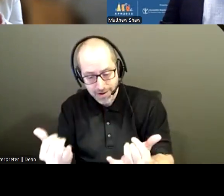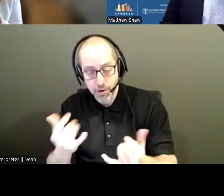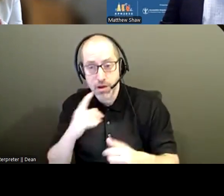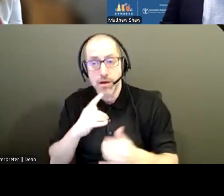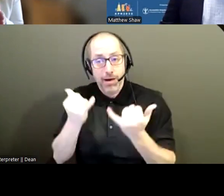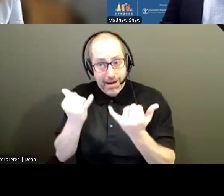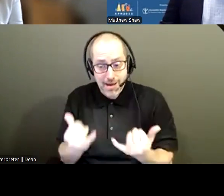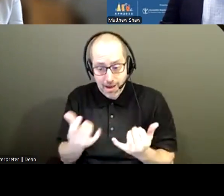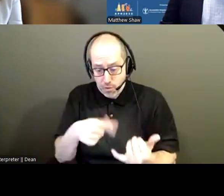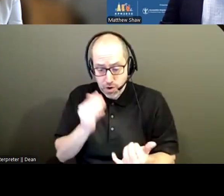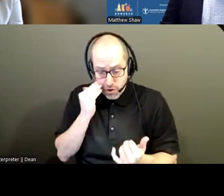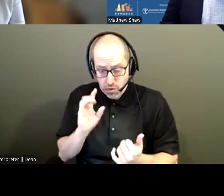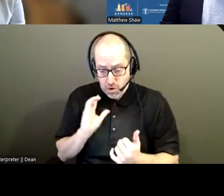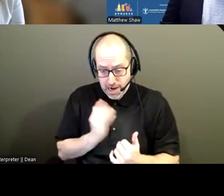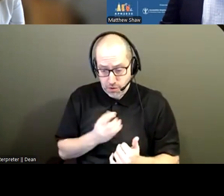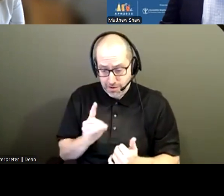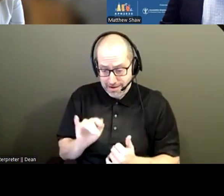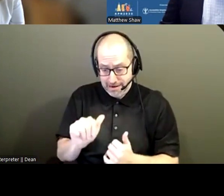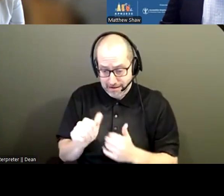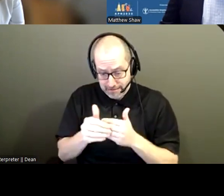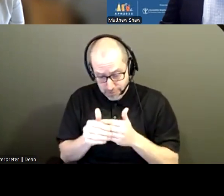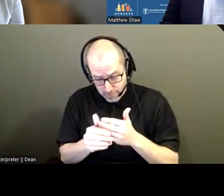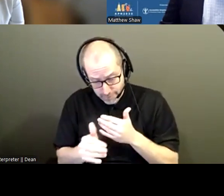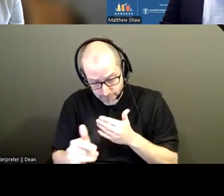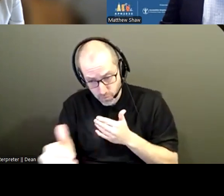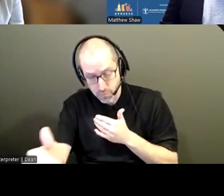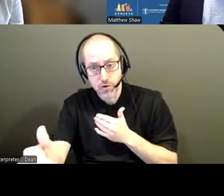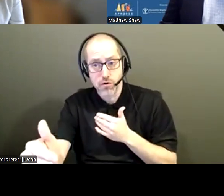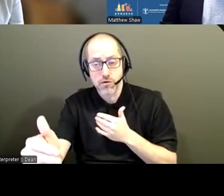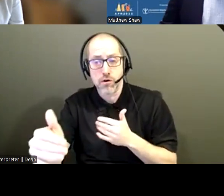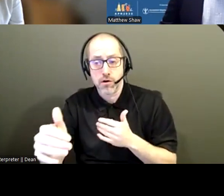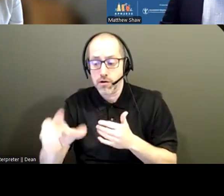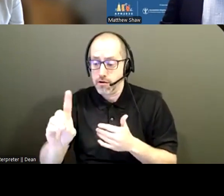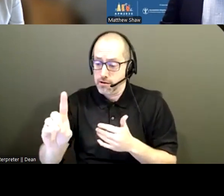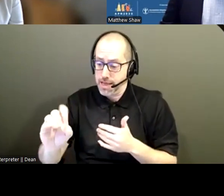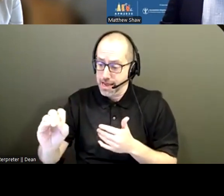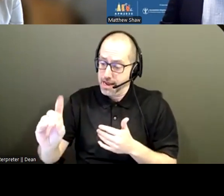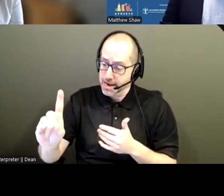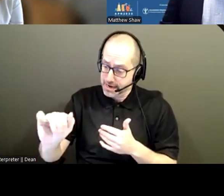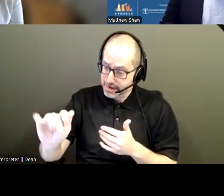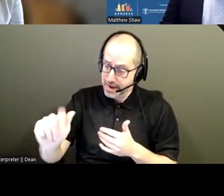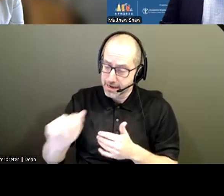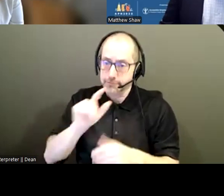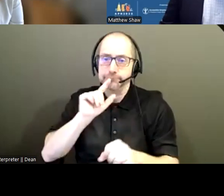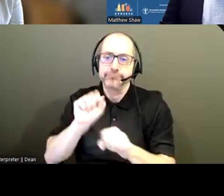are collecting from here on out actually much better